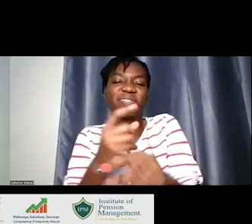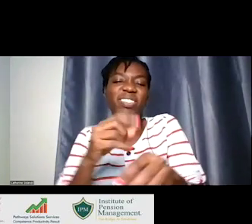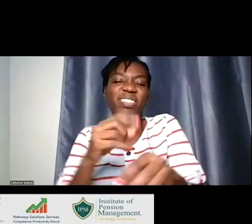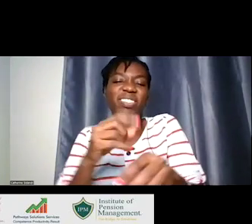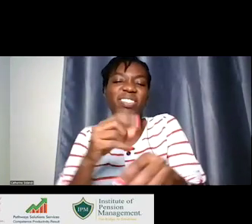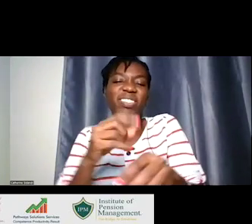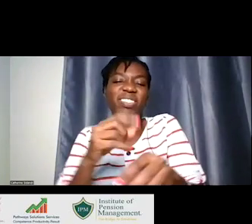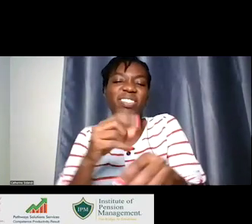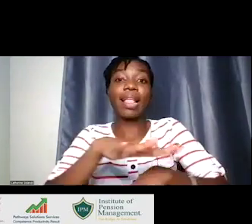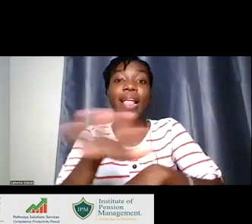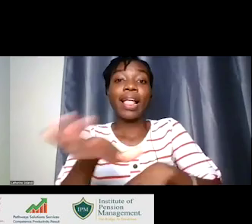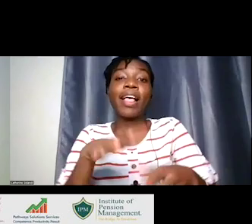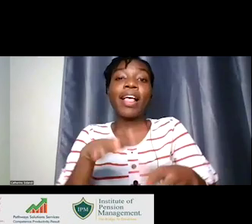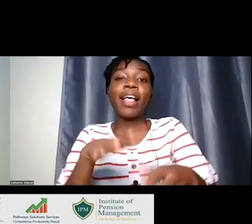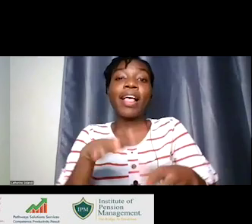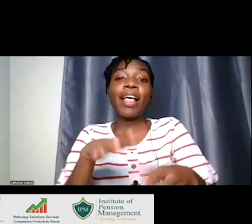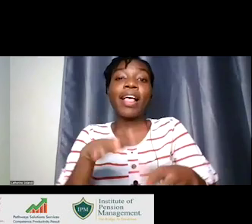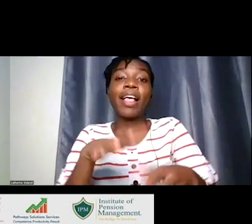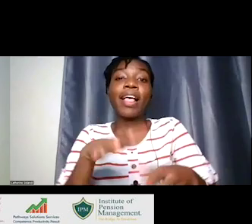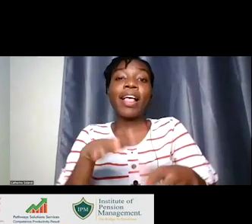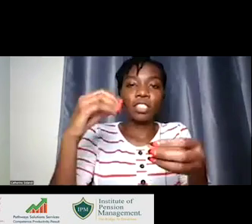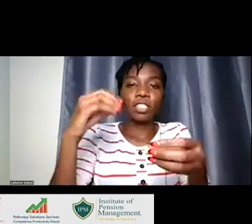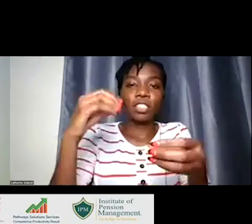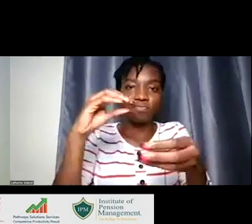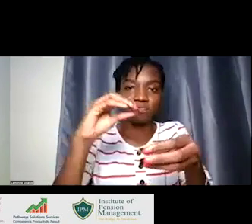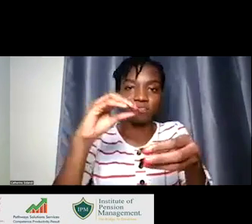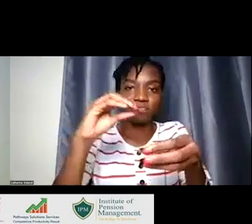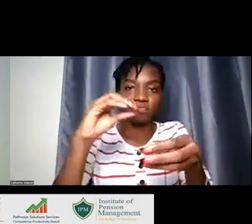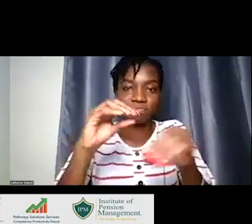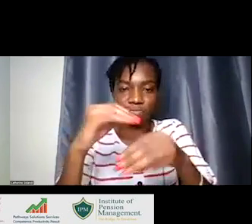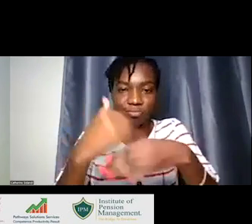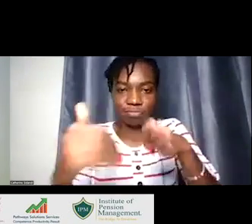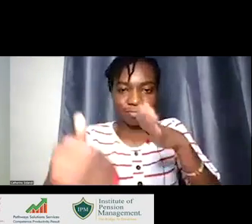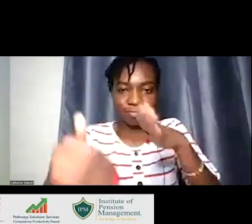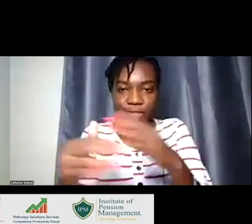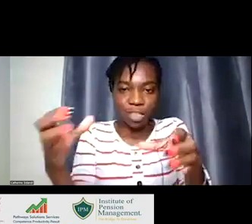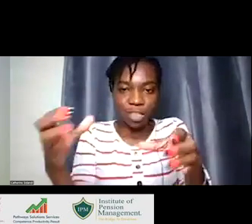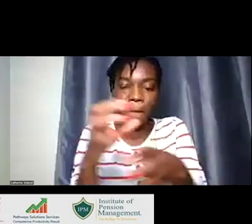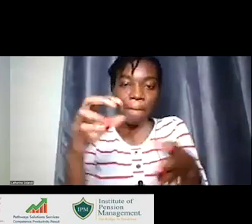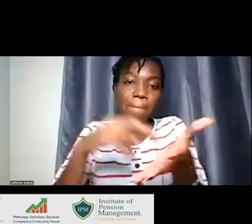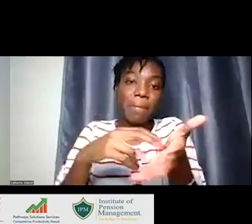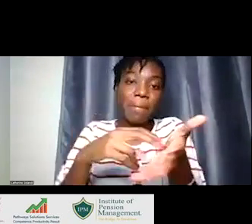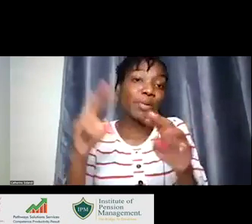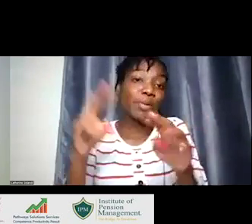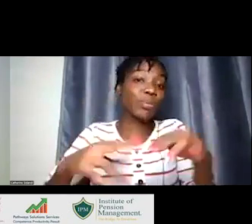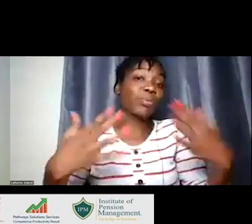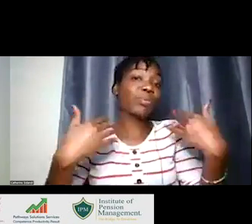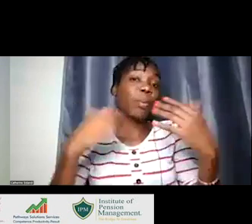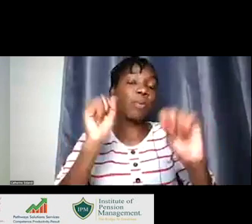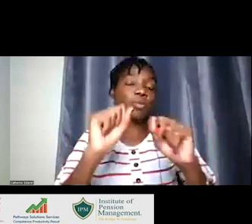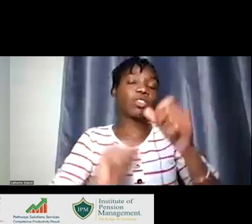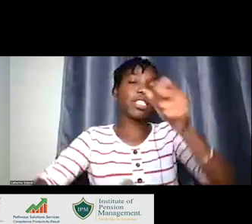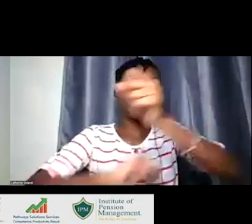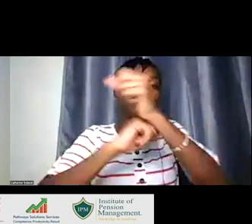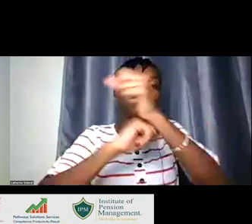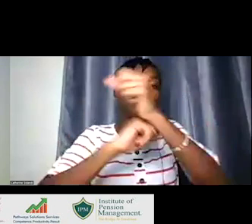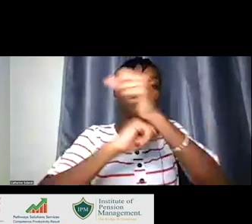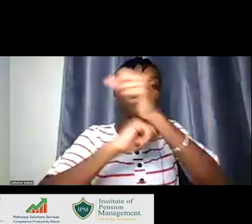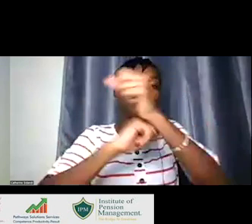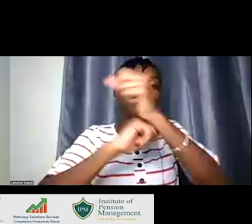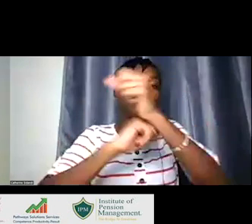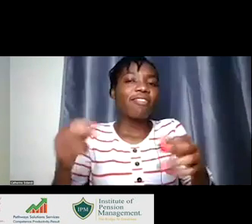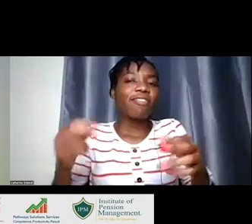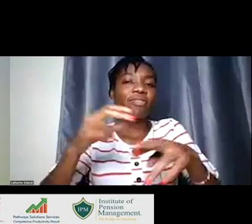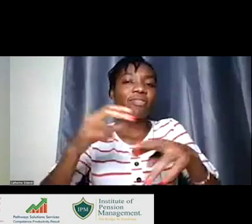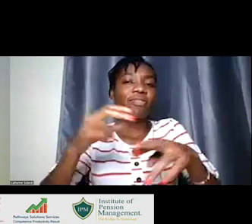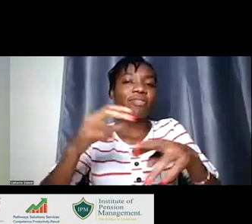that require a construction company, then Balcon Housing will be able to support you on that. And then we have Pathway Solution Services.